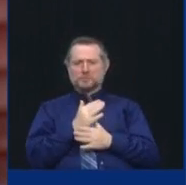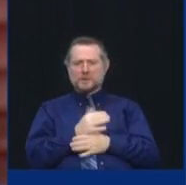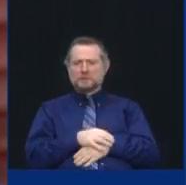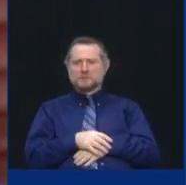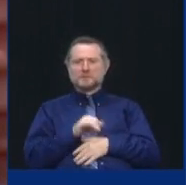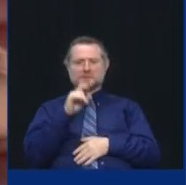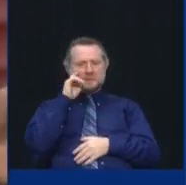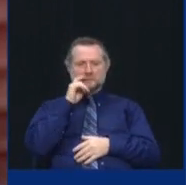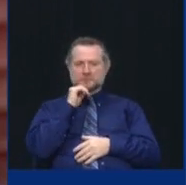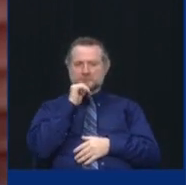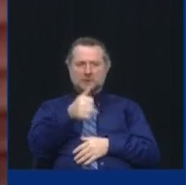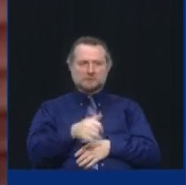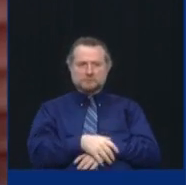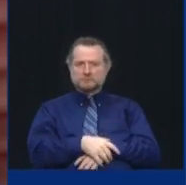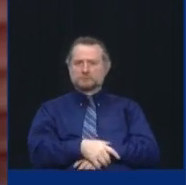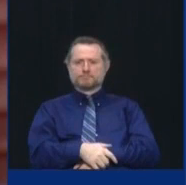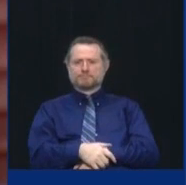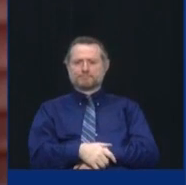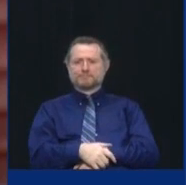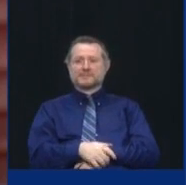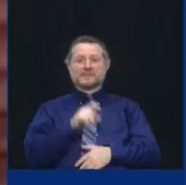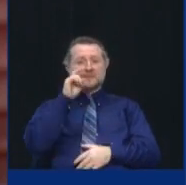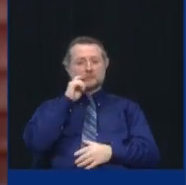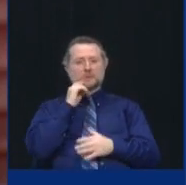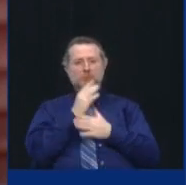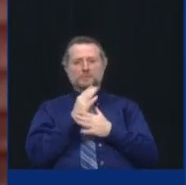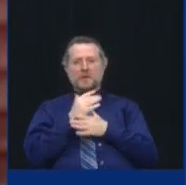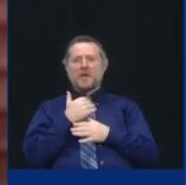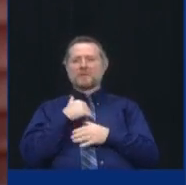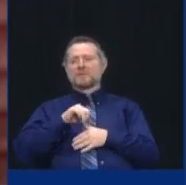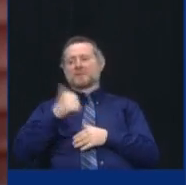harassment. There are other elements that also have to be added.